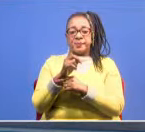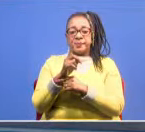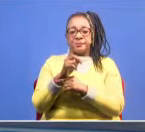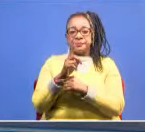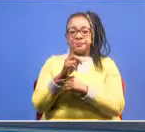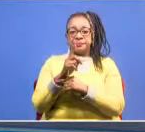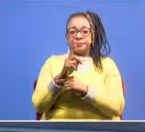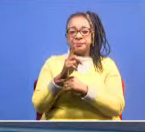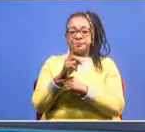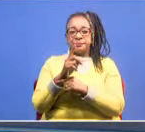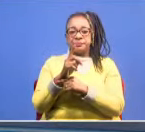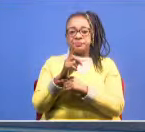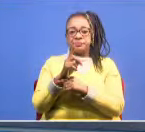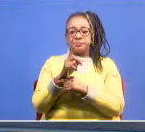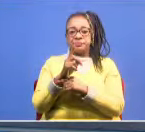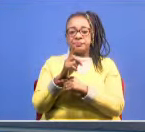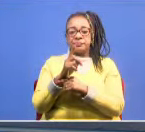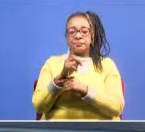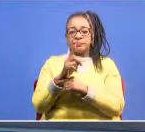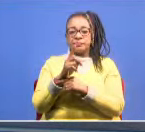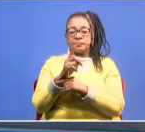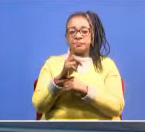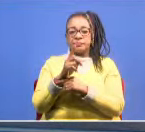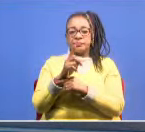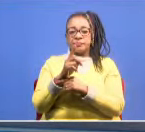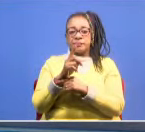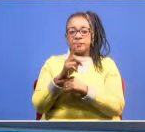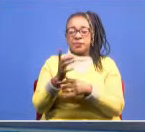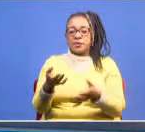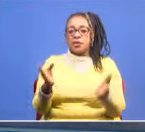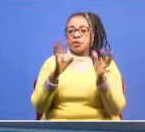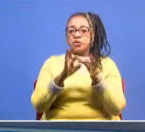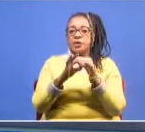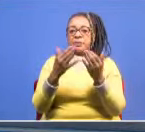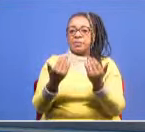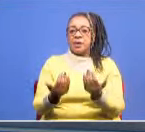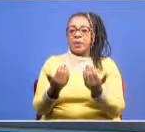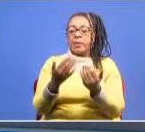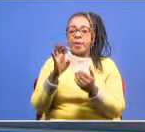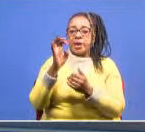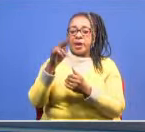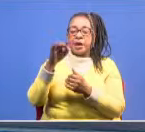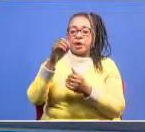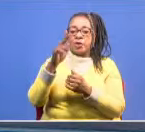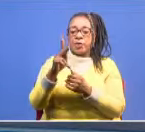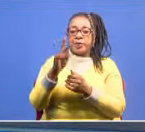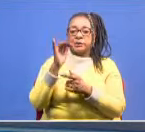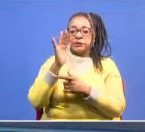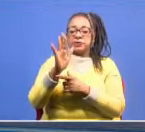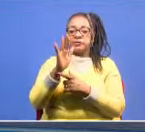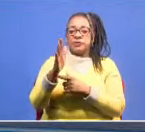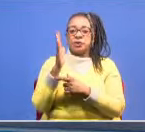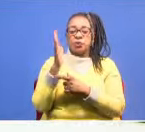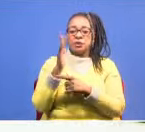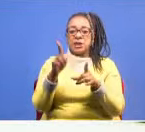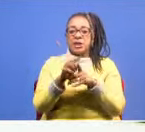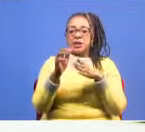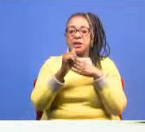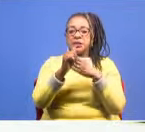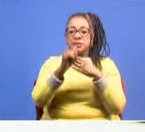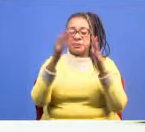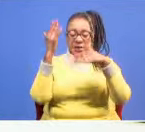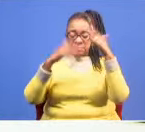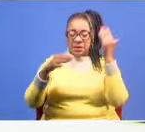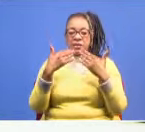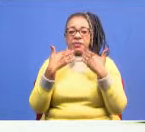Well, questions abound, and joining me now in studio is Enock Makanga. He is a security and leadership expert. Thanks very